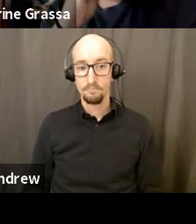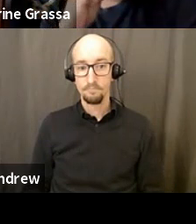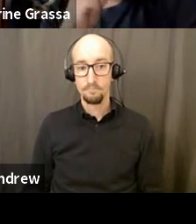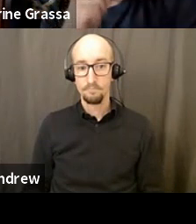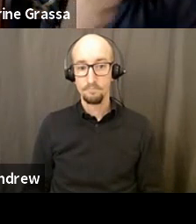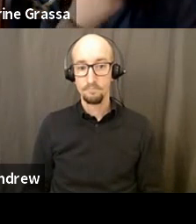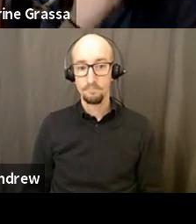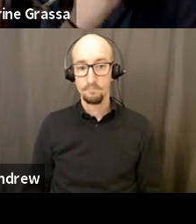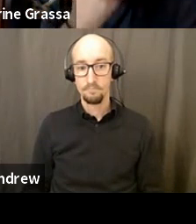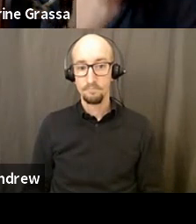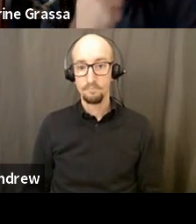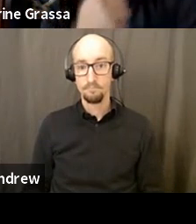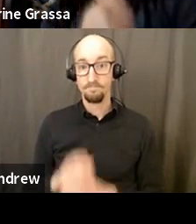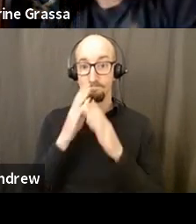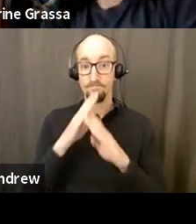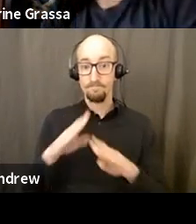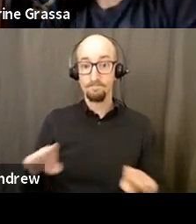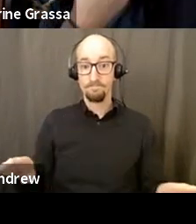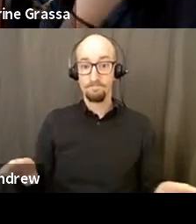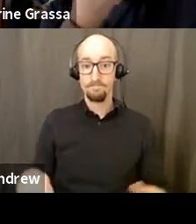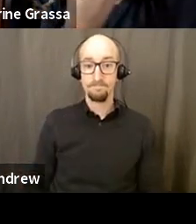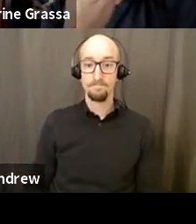Forgive me, but I don't see any hands.